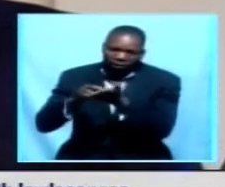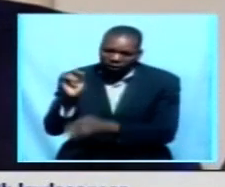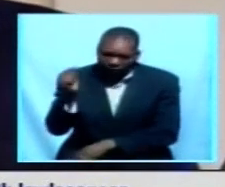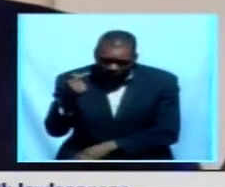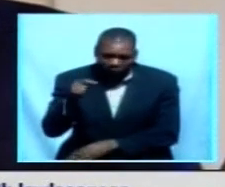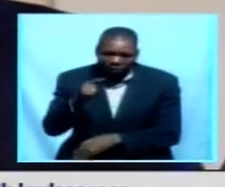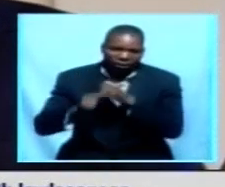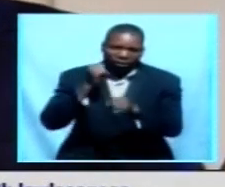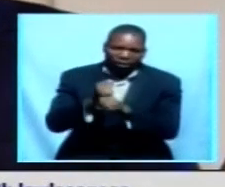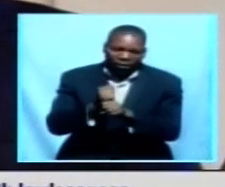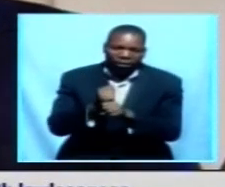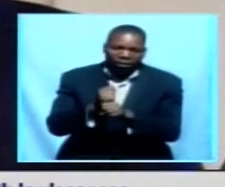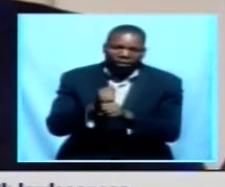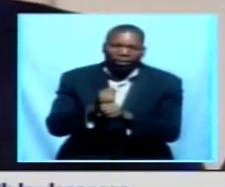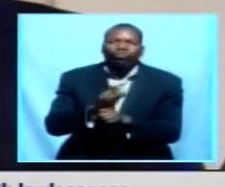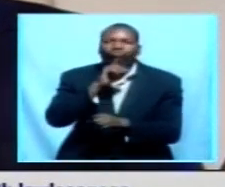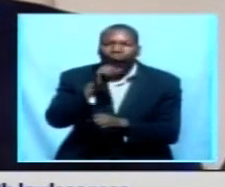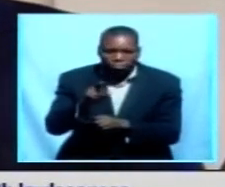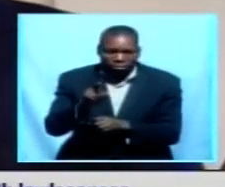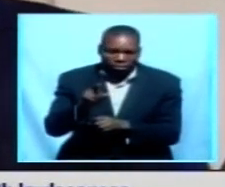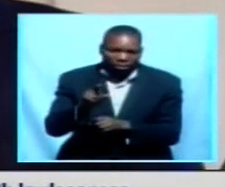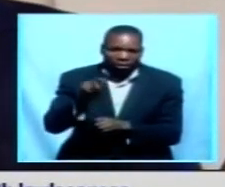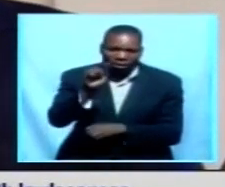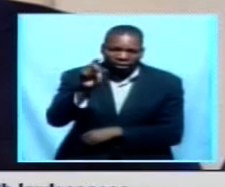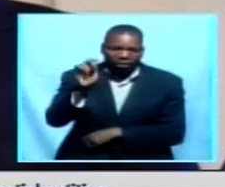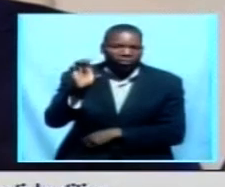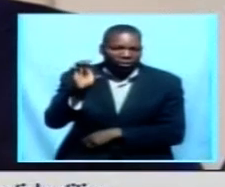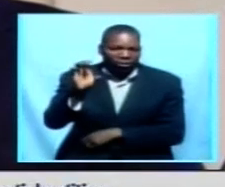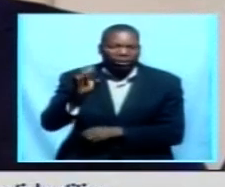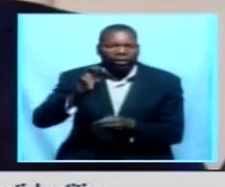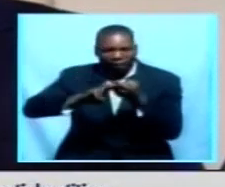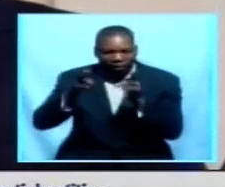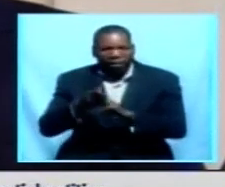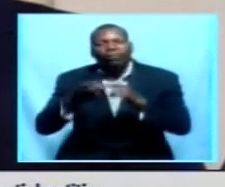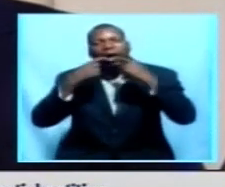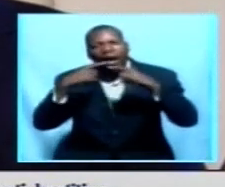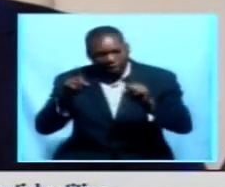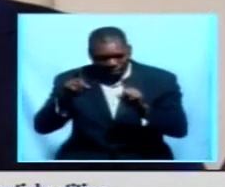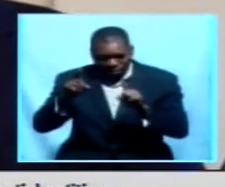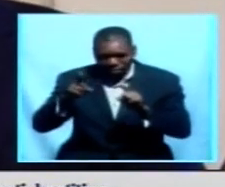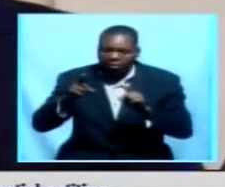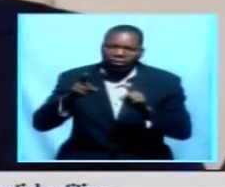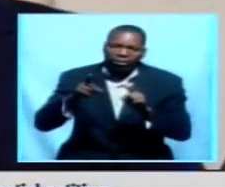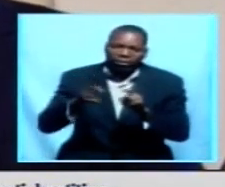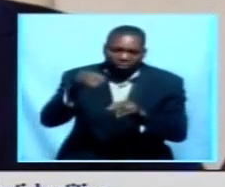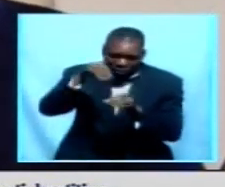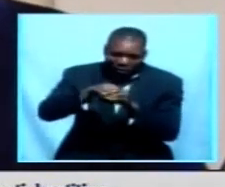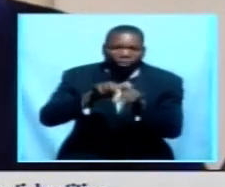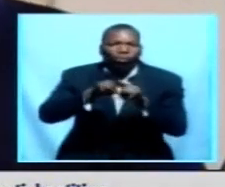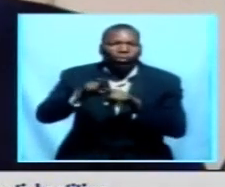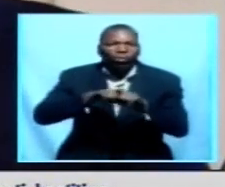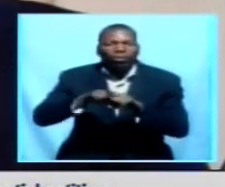that ZNBC shall be on board as a broadcast partner to the Barclays Bank